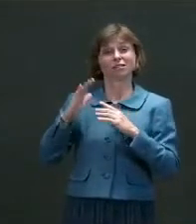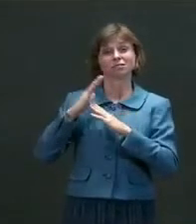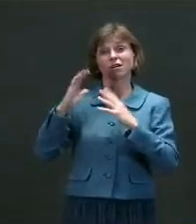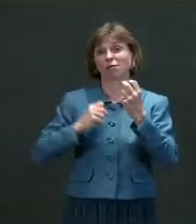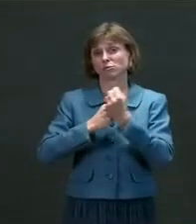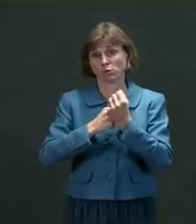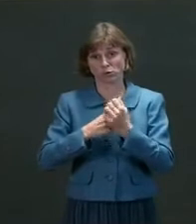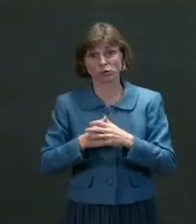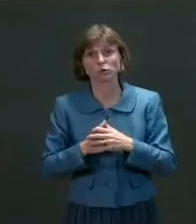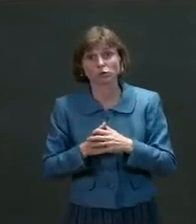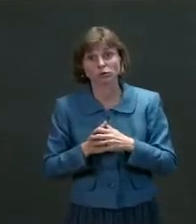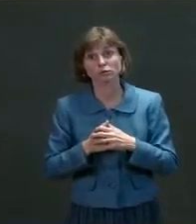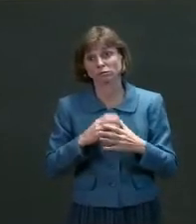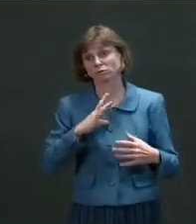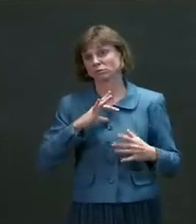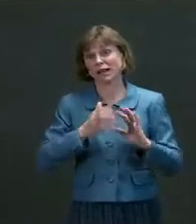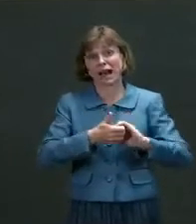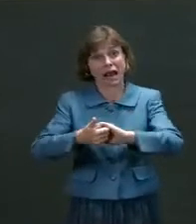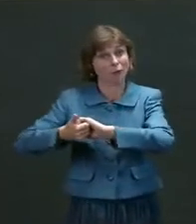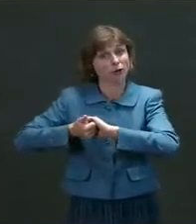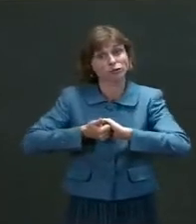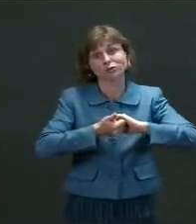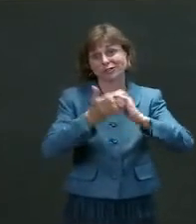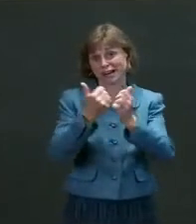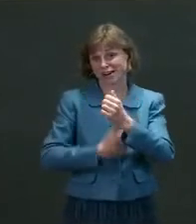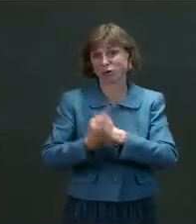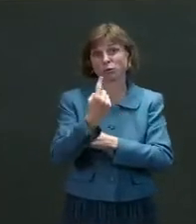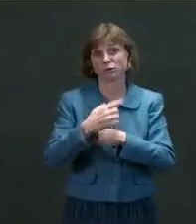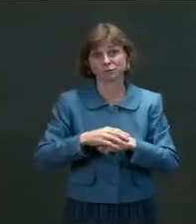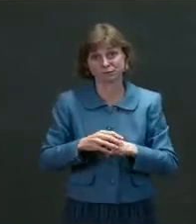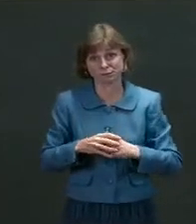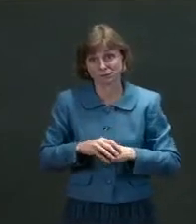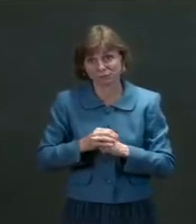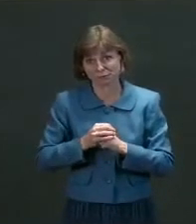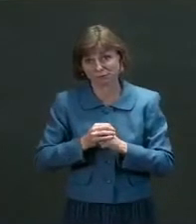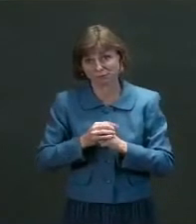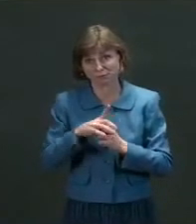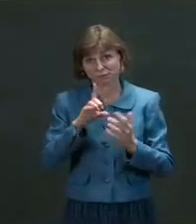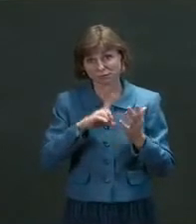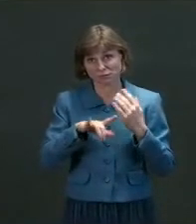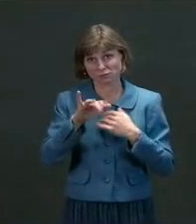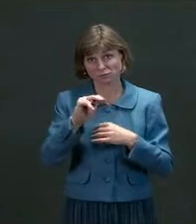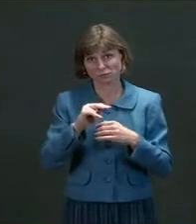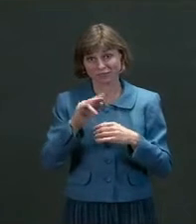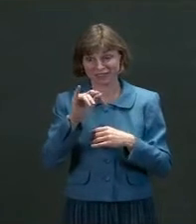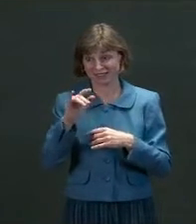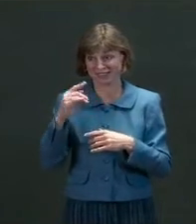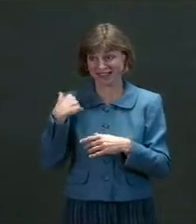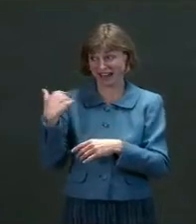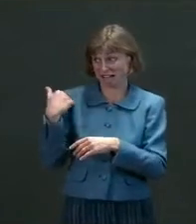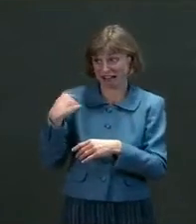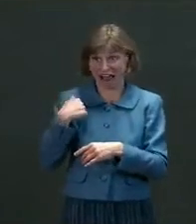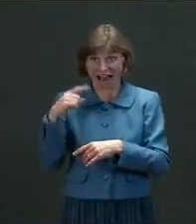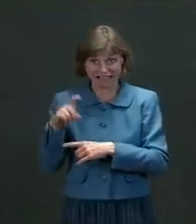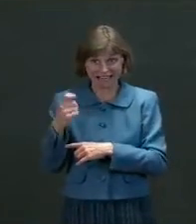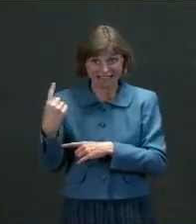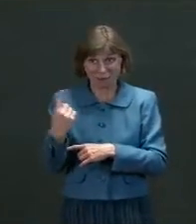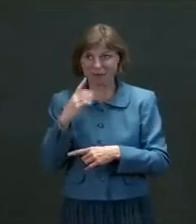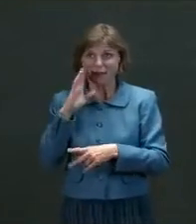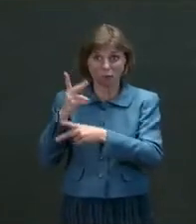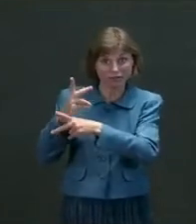been amazing to collaborate with everybody. They check in. If I need something, it's done. They know that